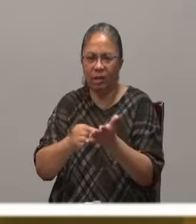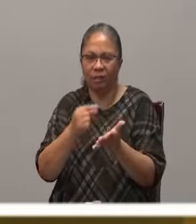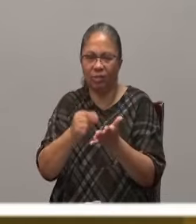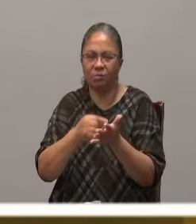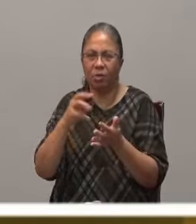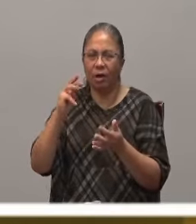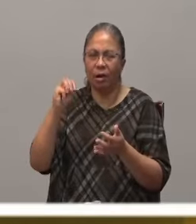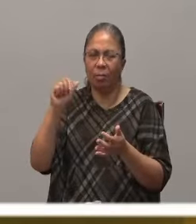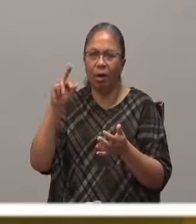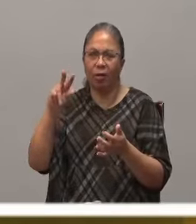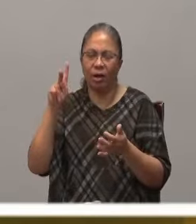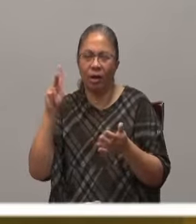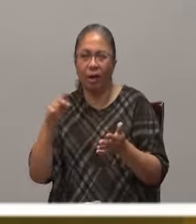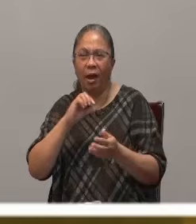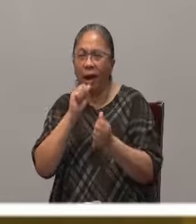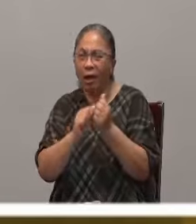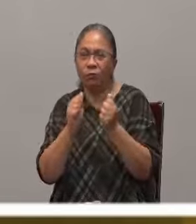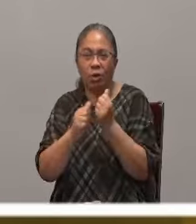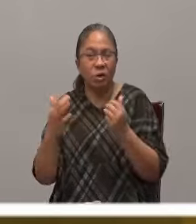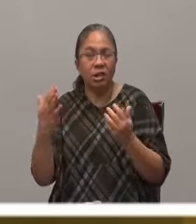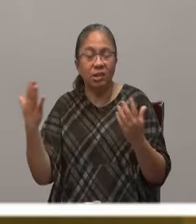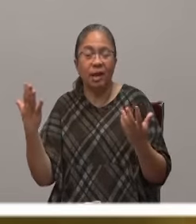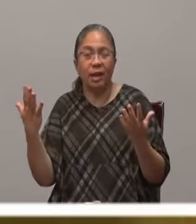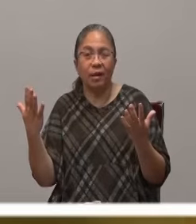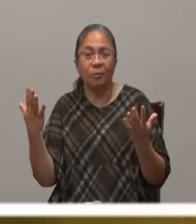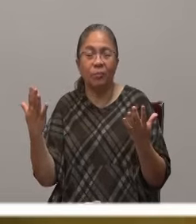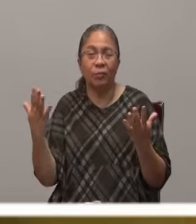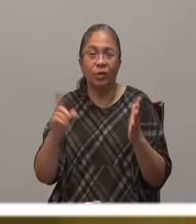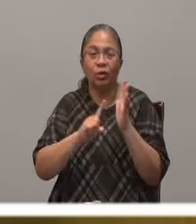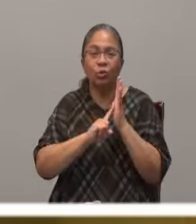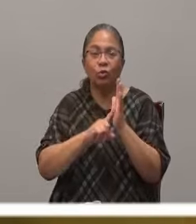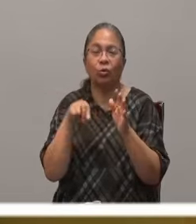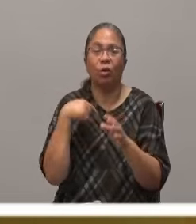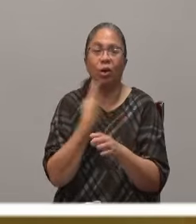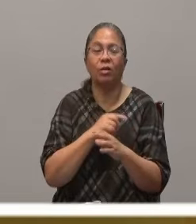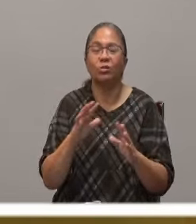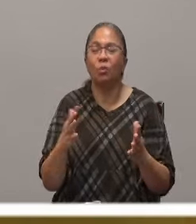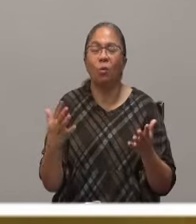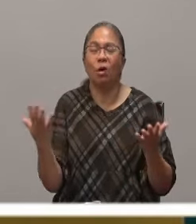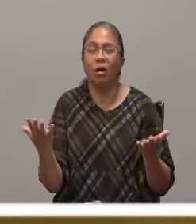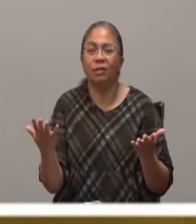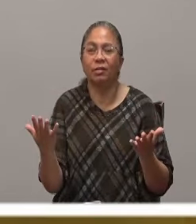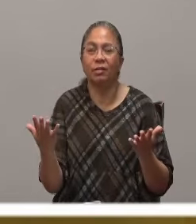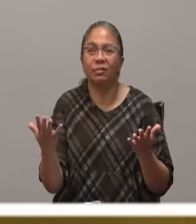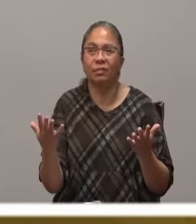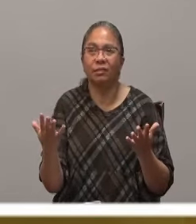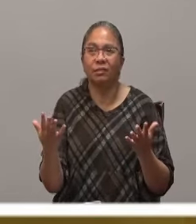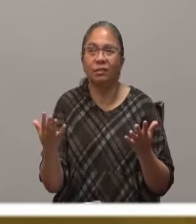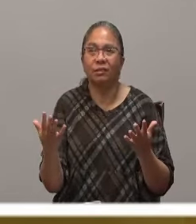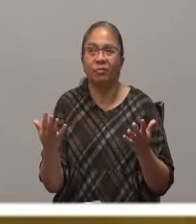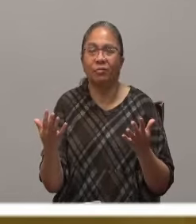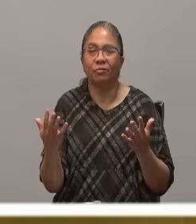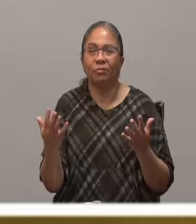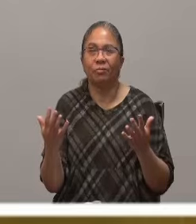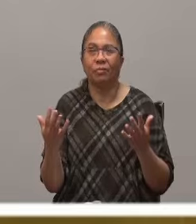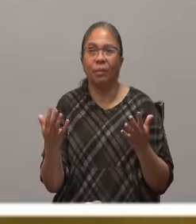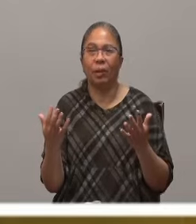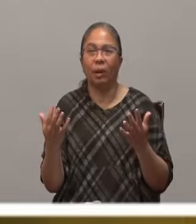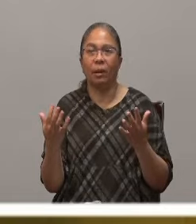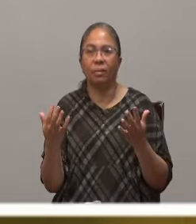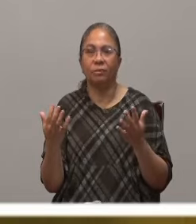year, everything in it is pointing to one single thing, that evil will